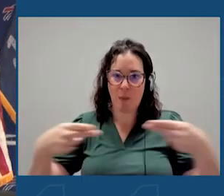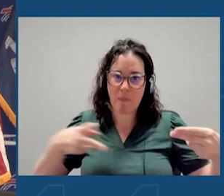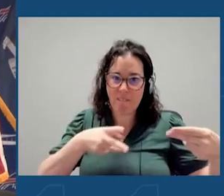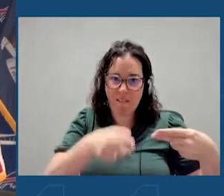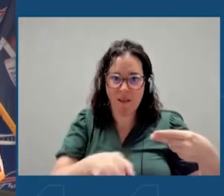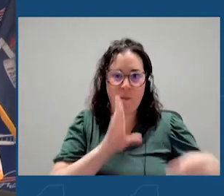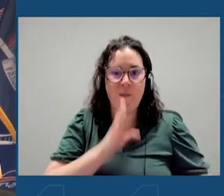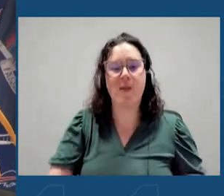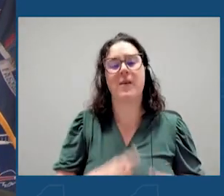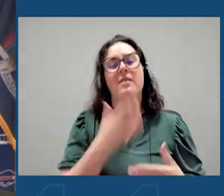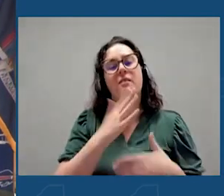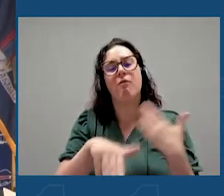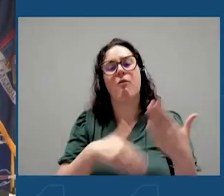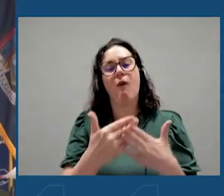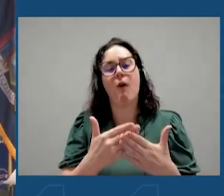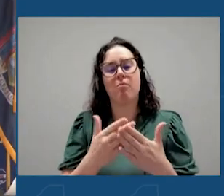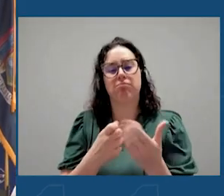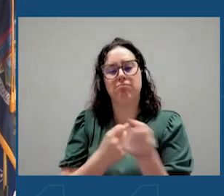support.